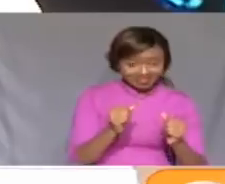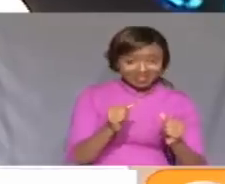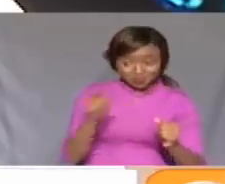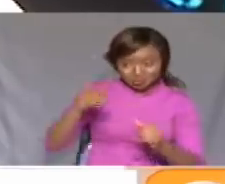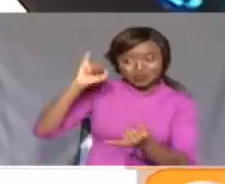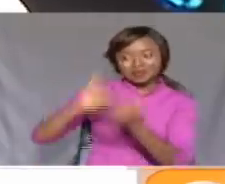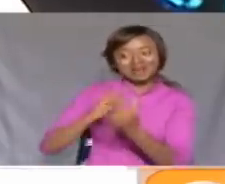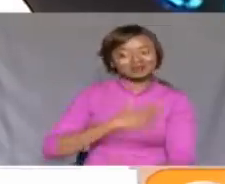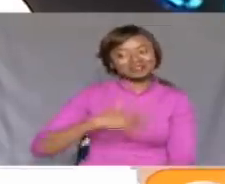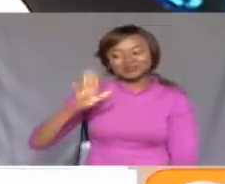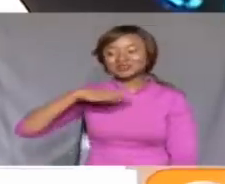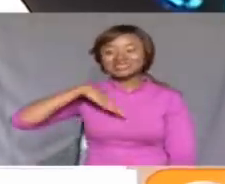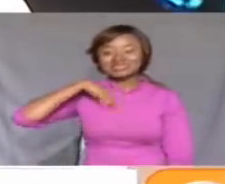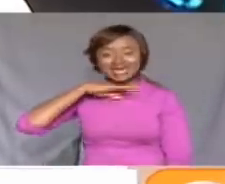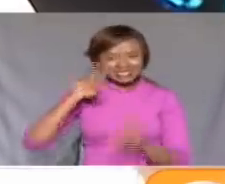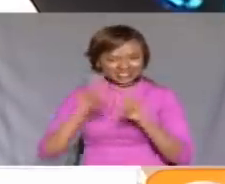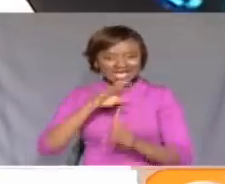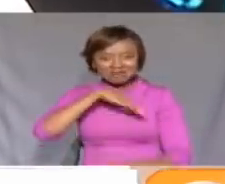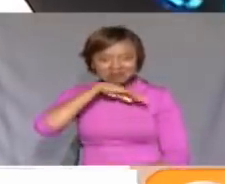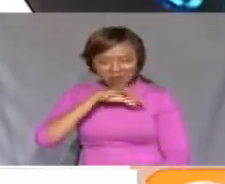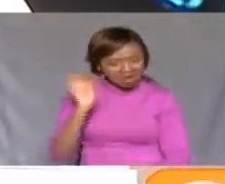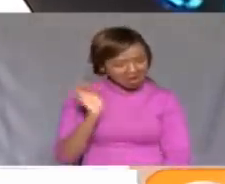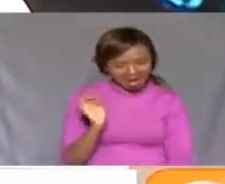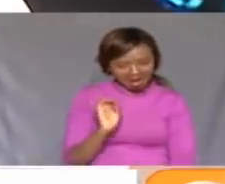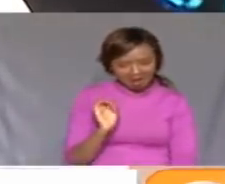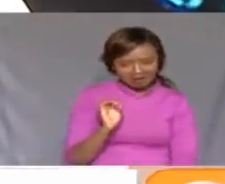"Ndio usikufe kama mbwa," he added.